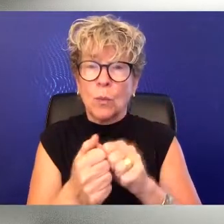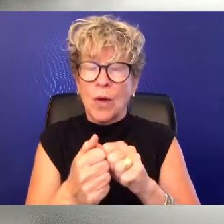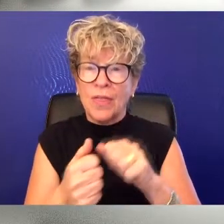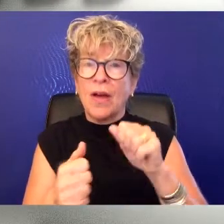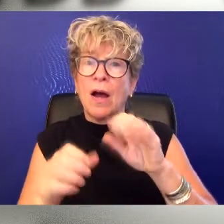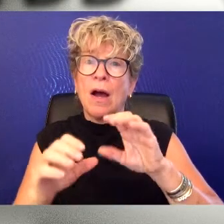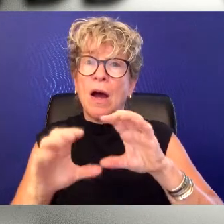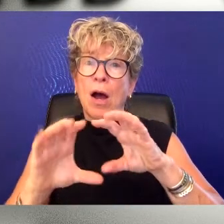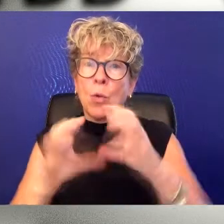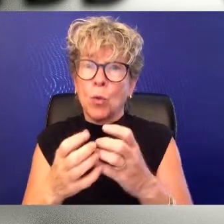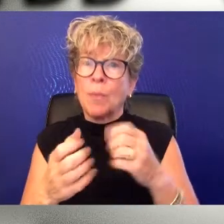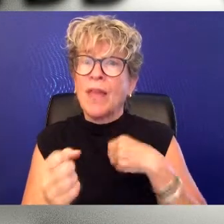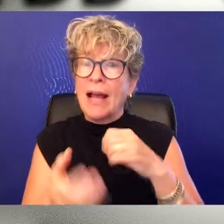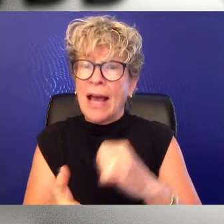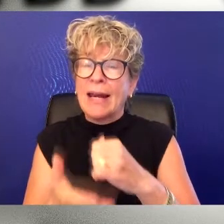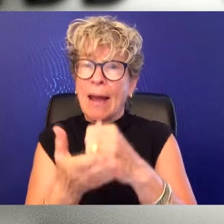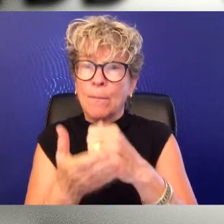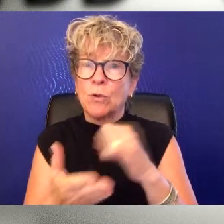calling